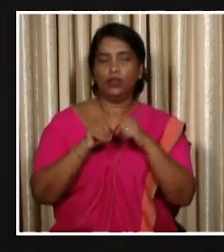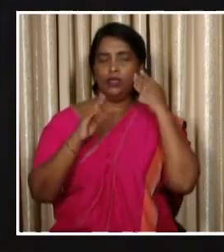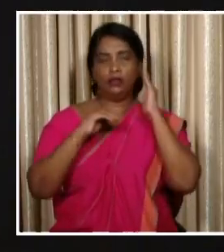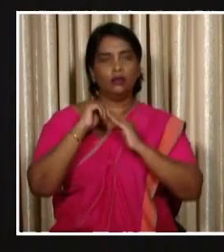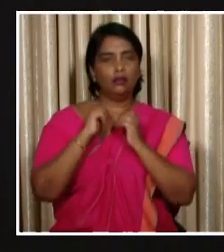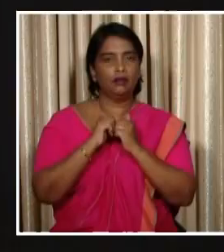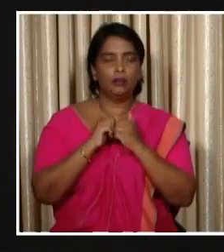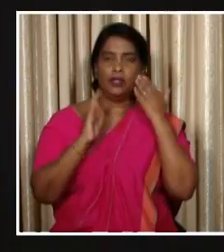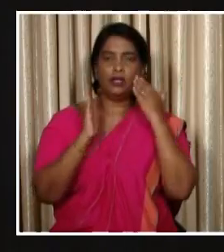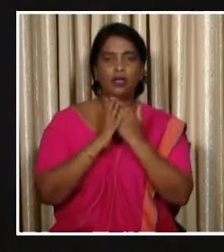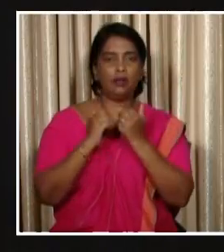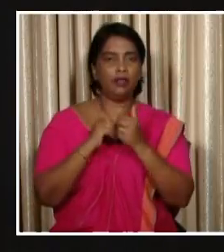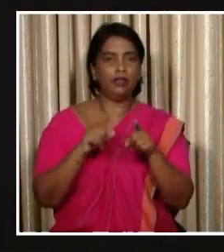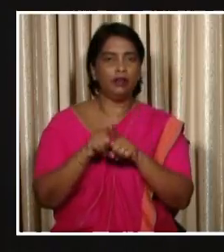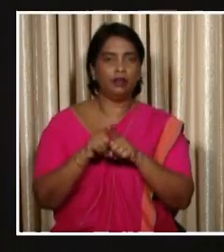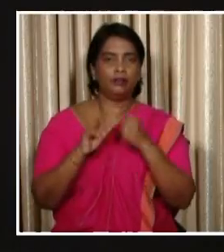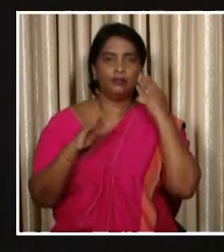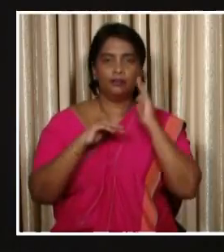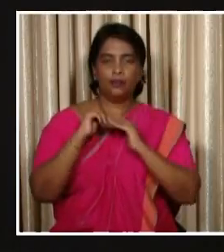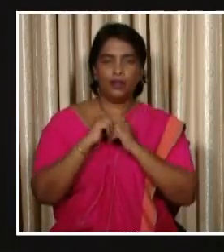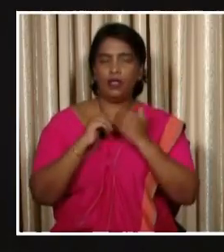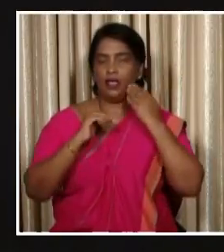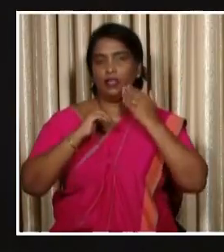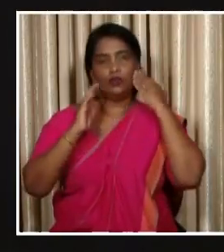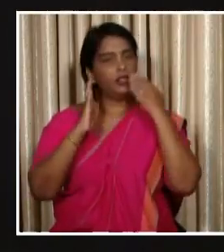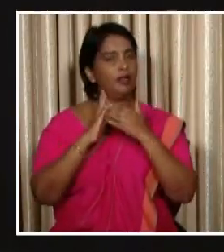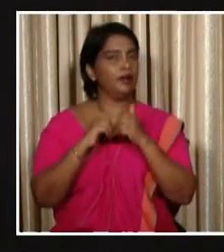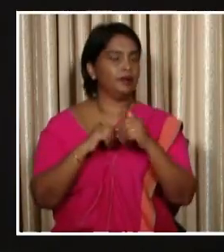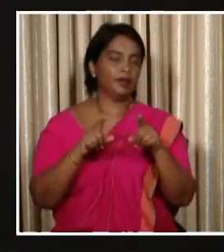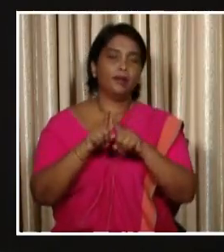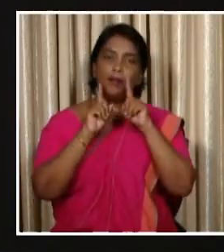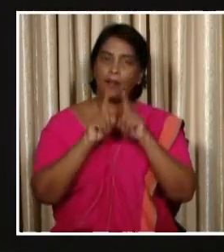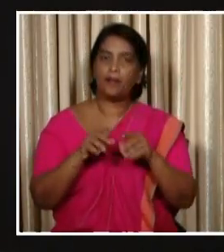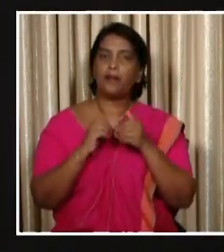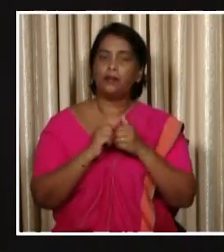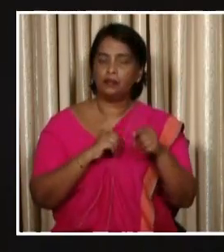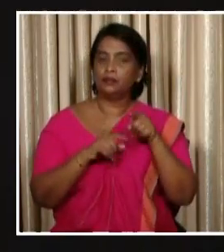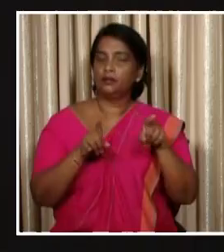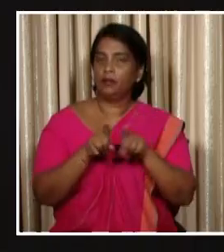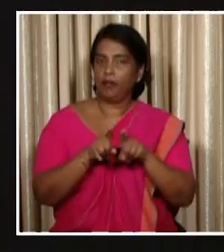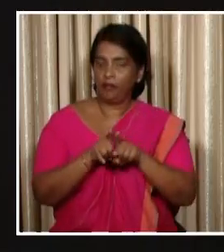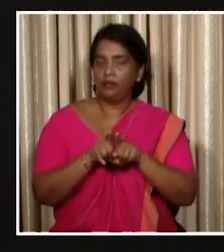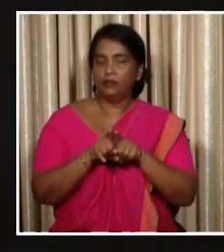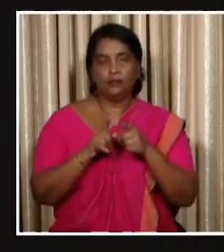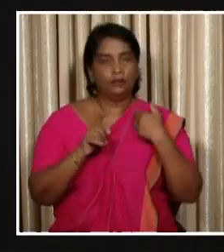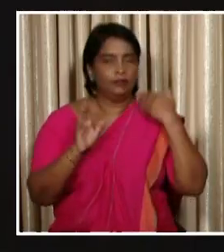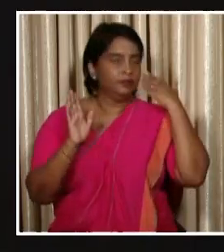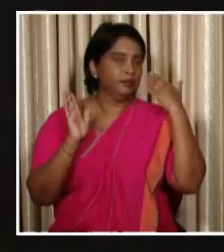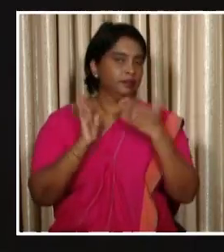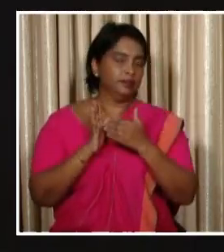was so advanced through a mile of distance to an inch of inclination, the water was allowed to